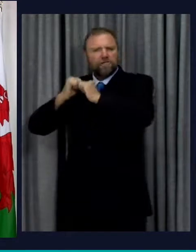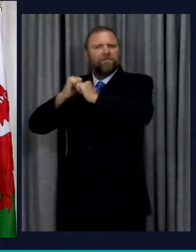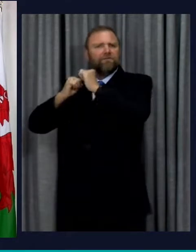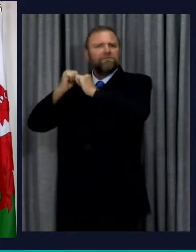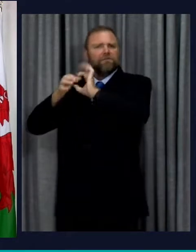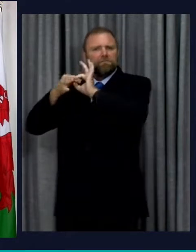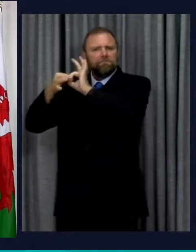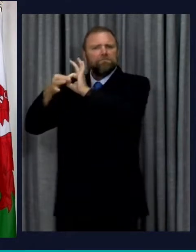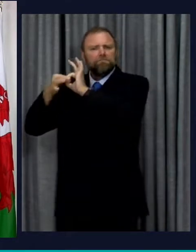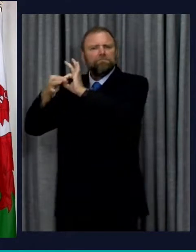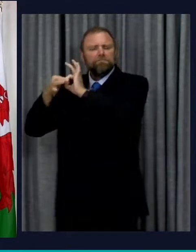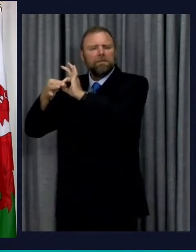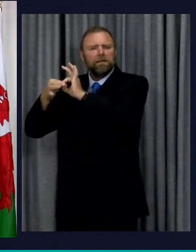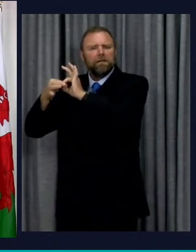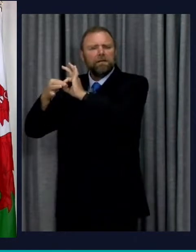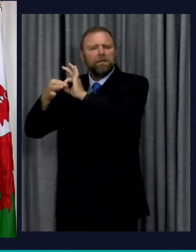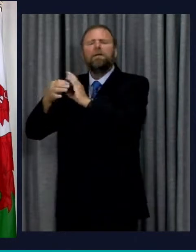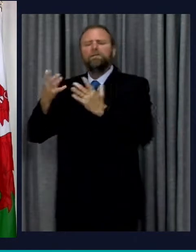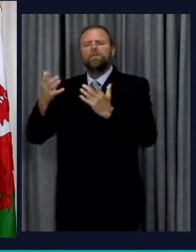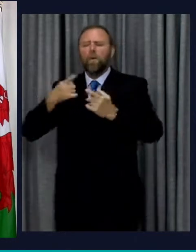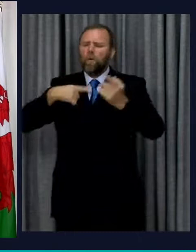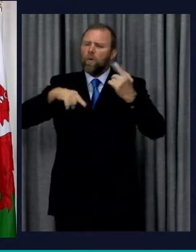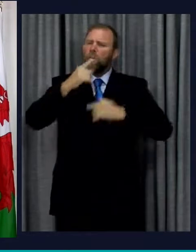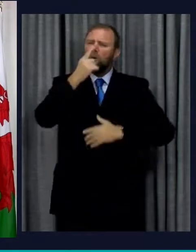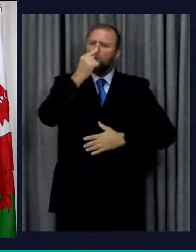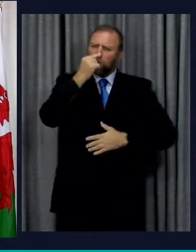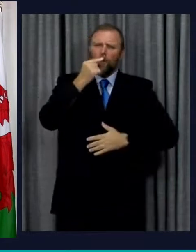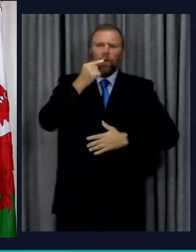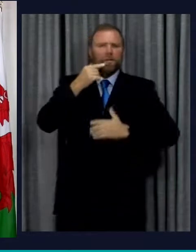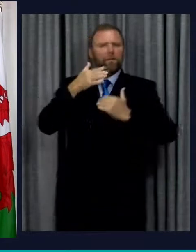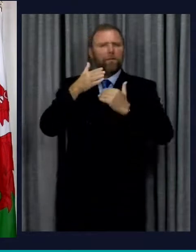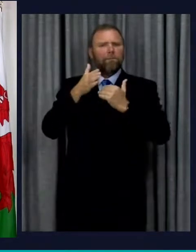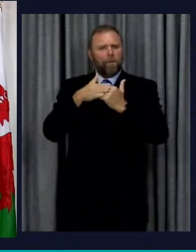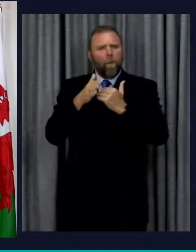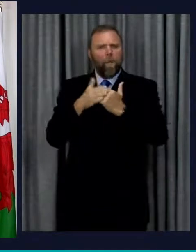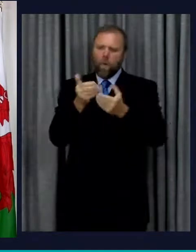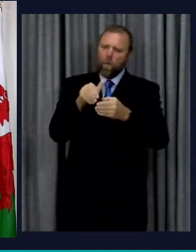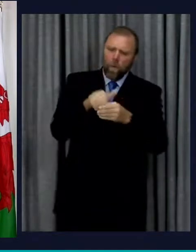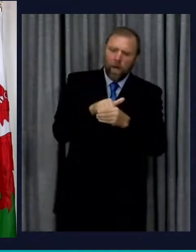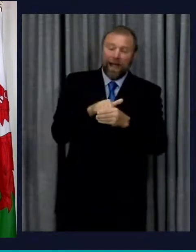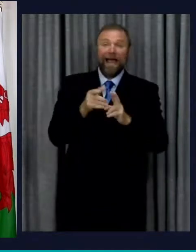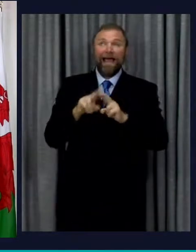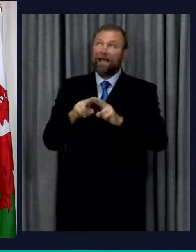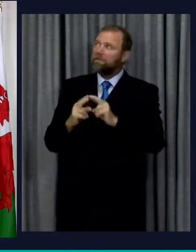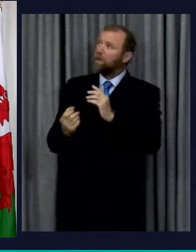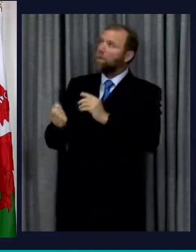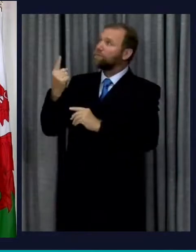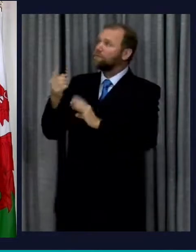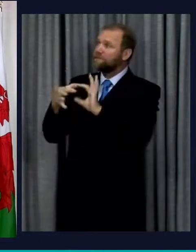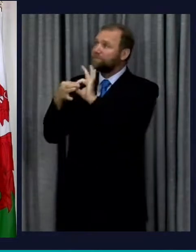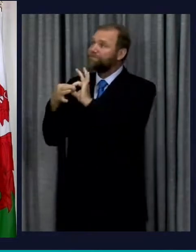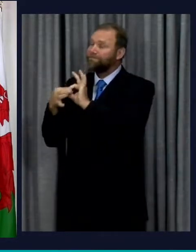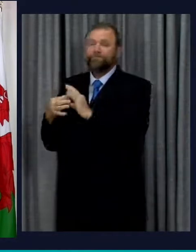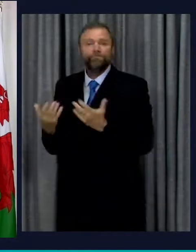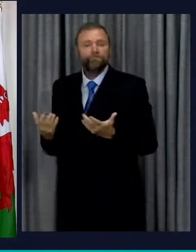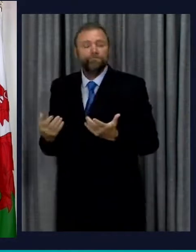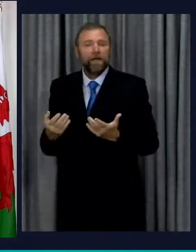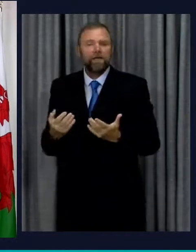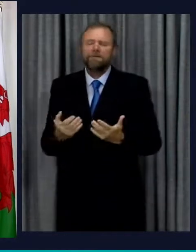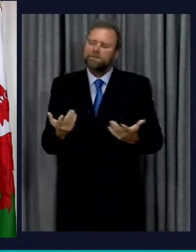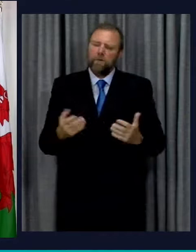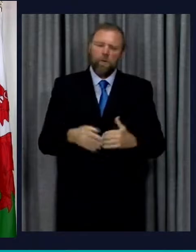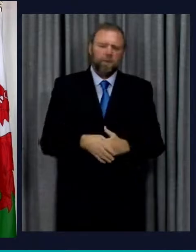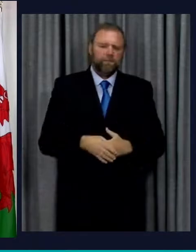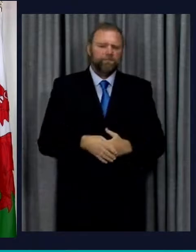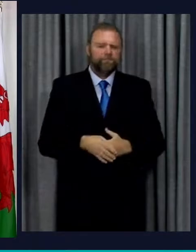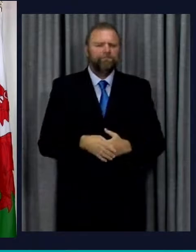the relationship move, because we could do more on this if we had the opportunity to work more closely together. And as I said earlier, if we're